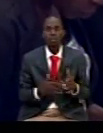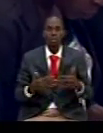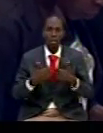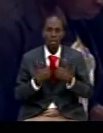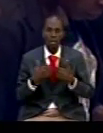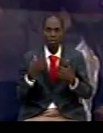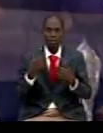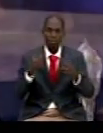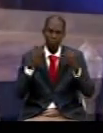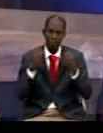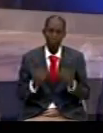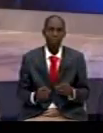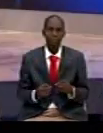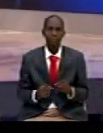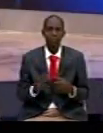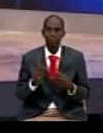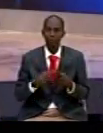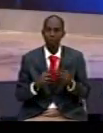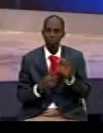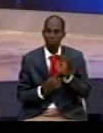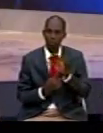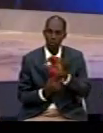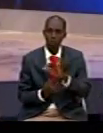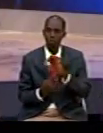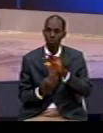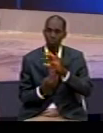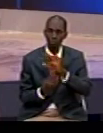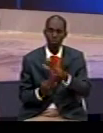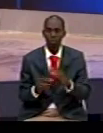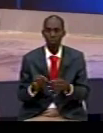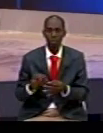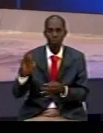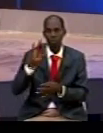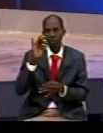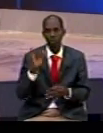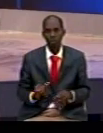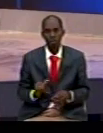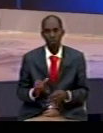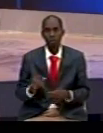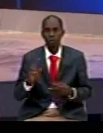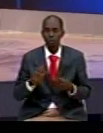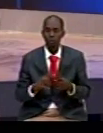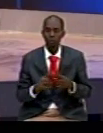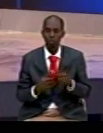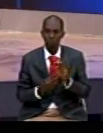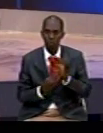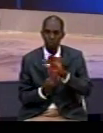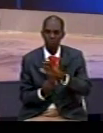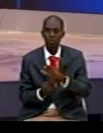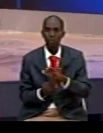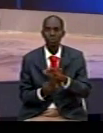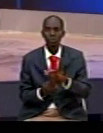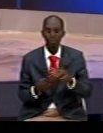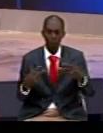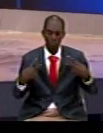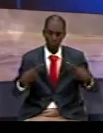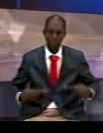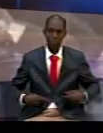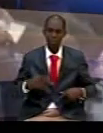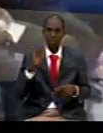the power to manifest spiritually, to manifest physically, and